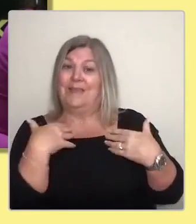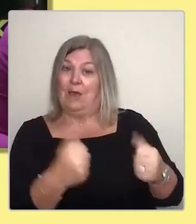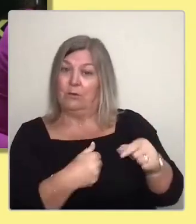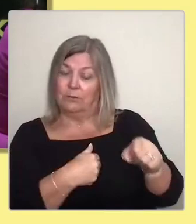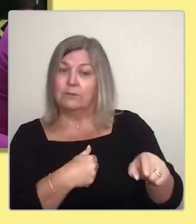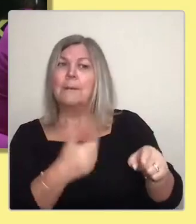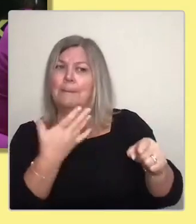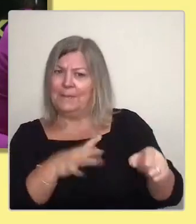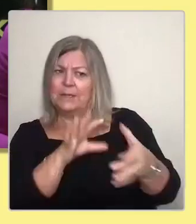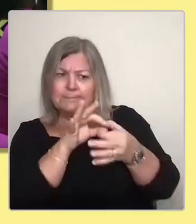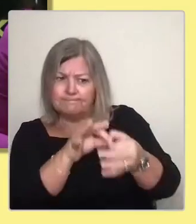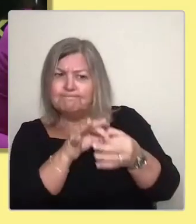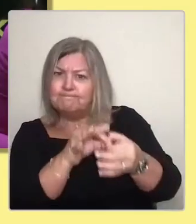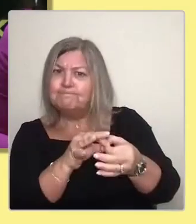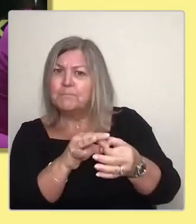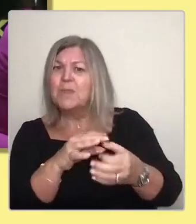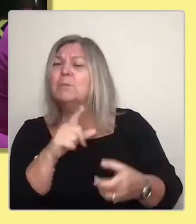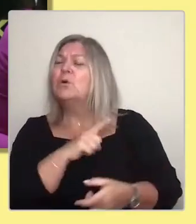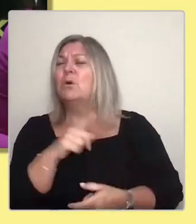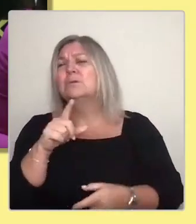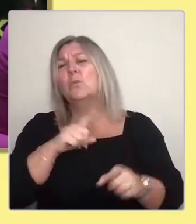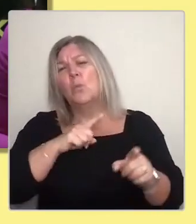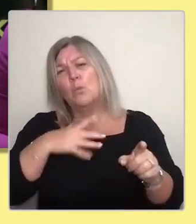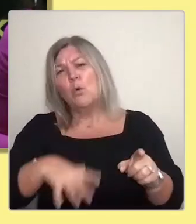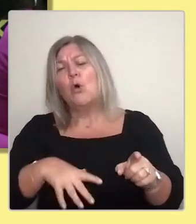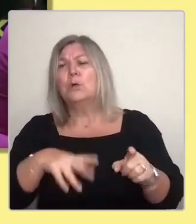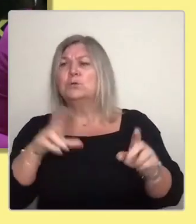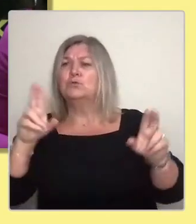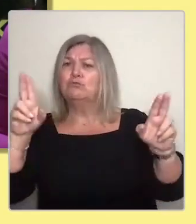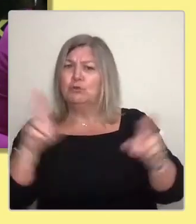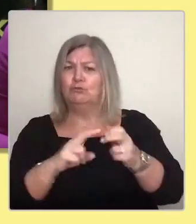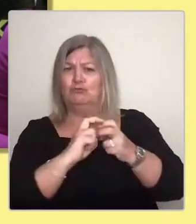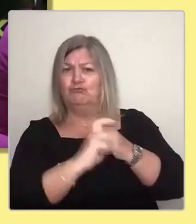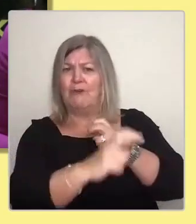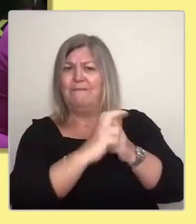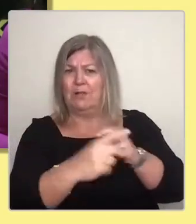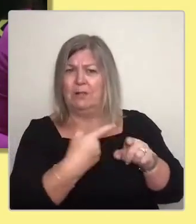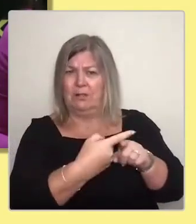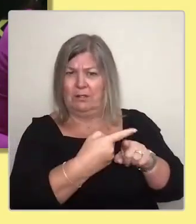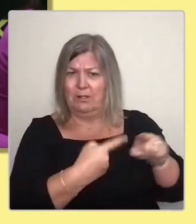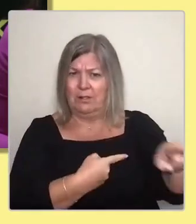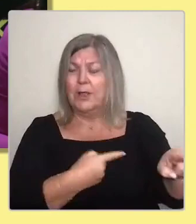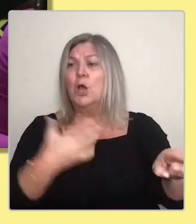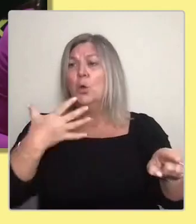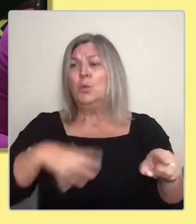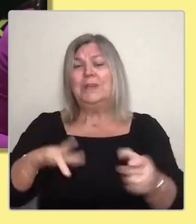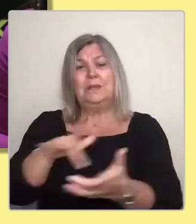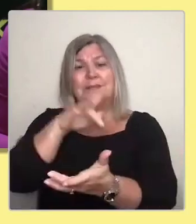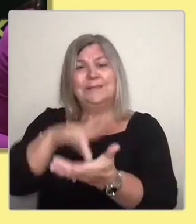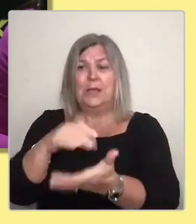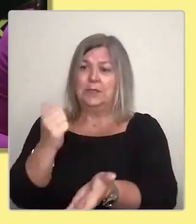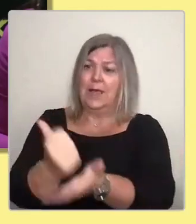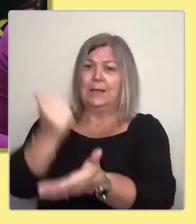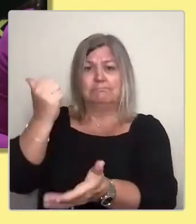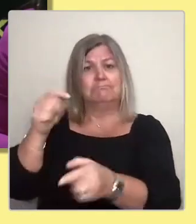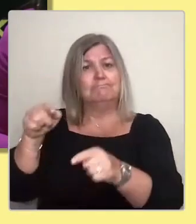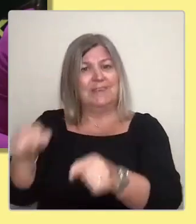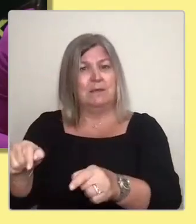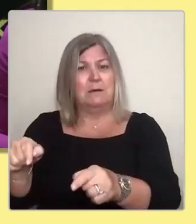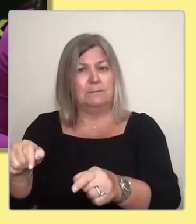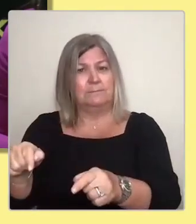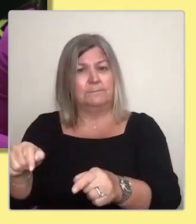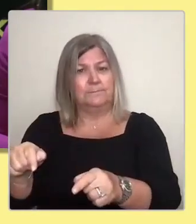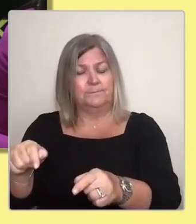to reduce the travel as much as we possibly can, but have those centres of expertise here in Scotland, because they are small in volume, but require a certain